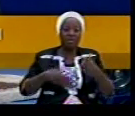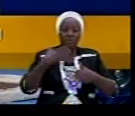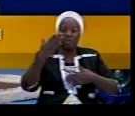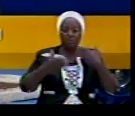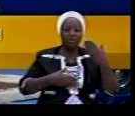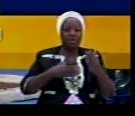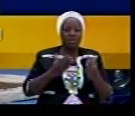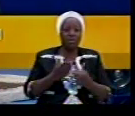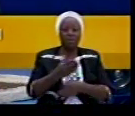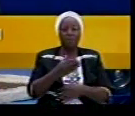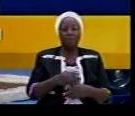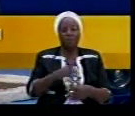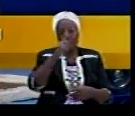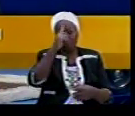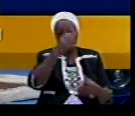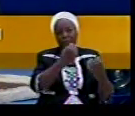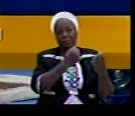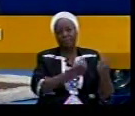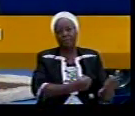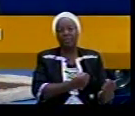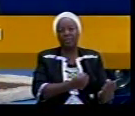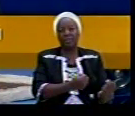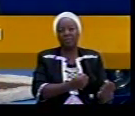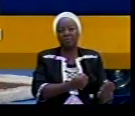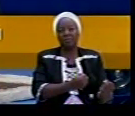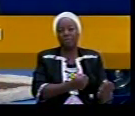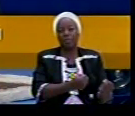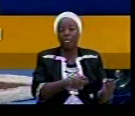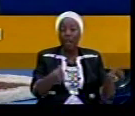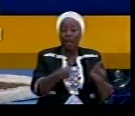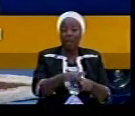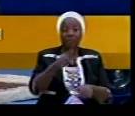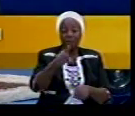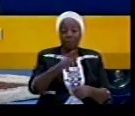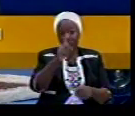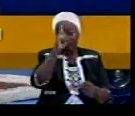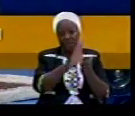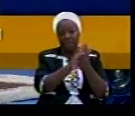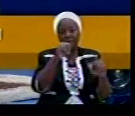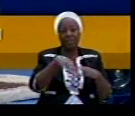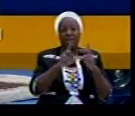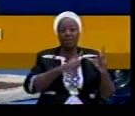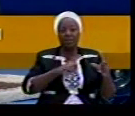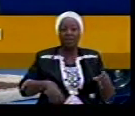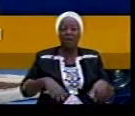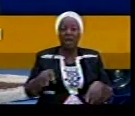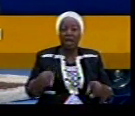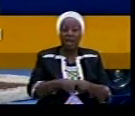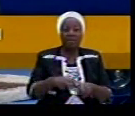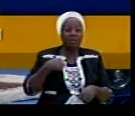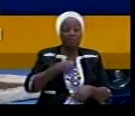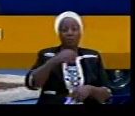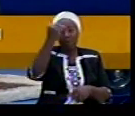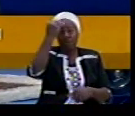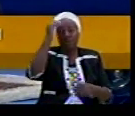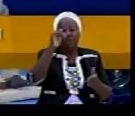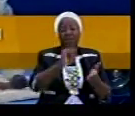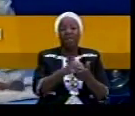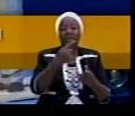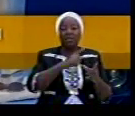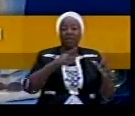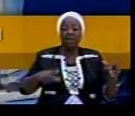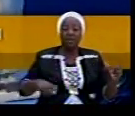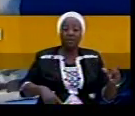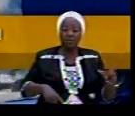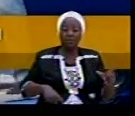faith as we believe in the Lord. I expect from the Lord, as we know that the Lord who has